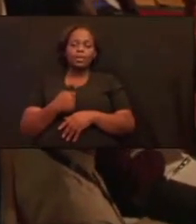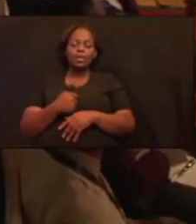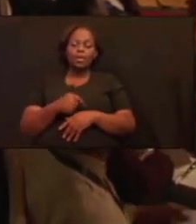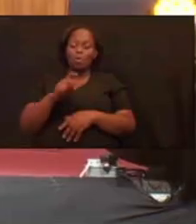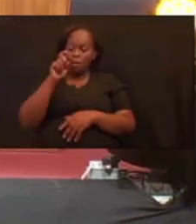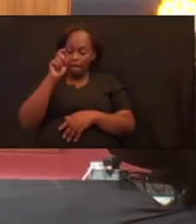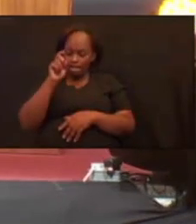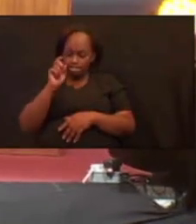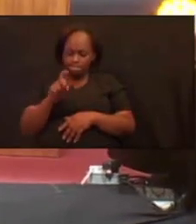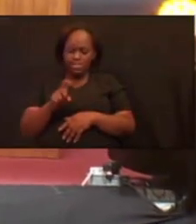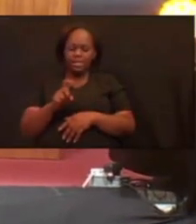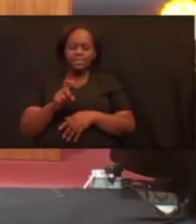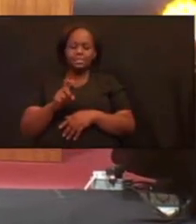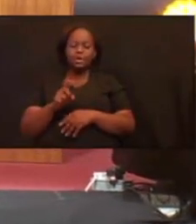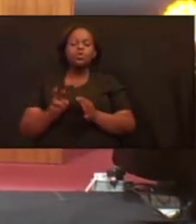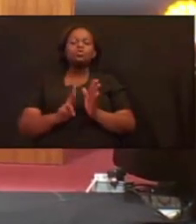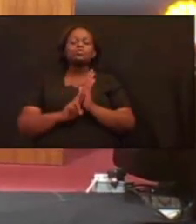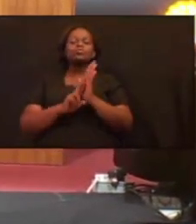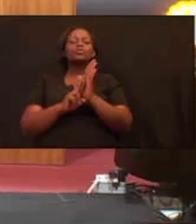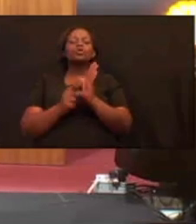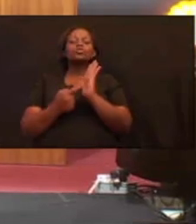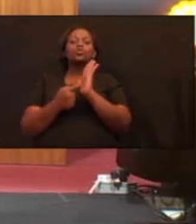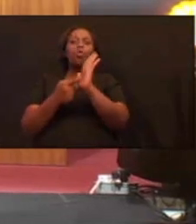Mantles speak.